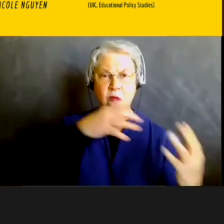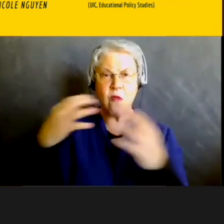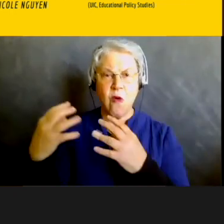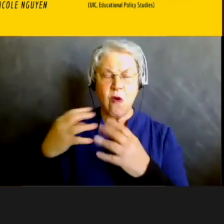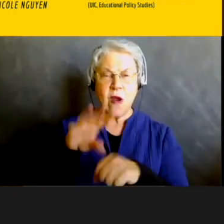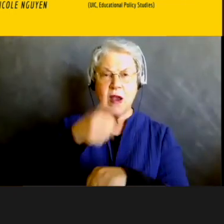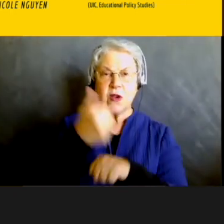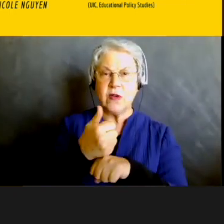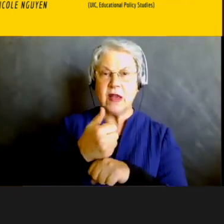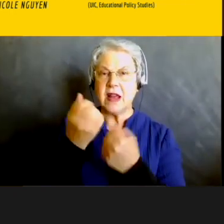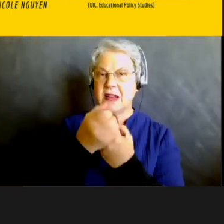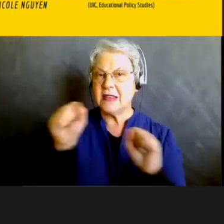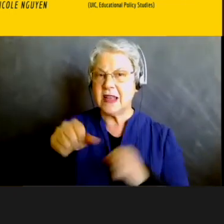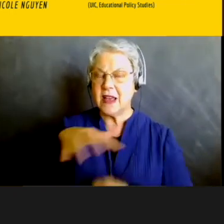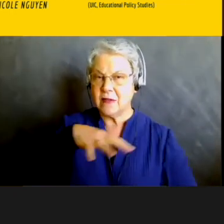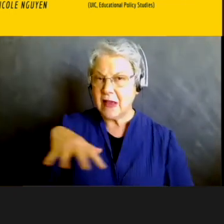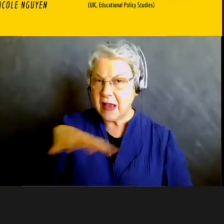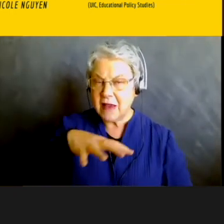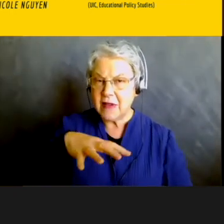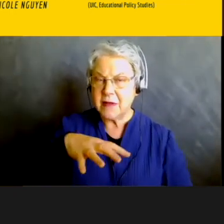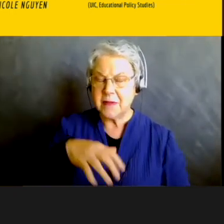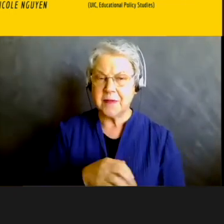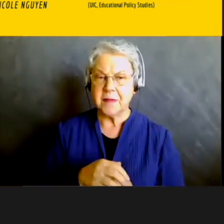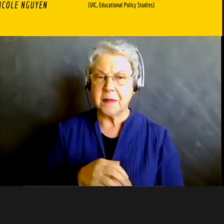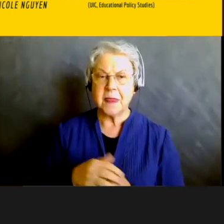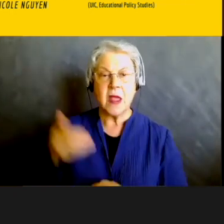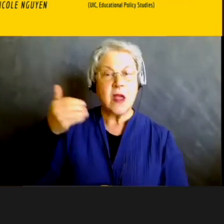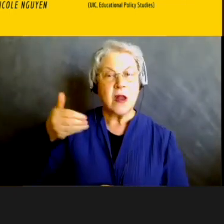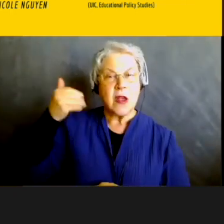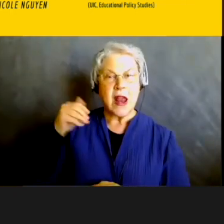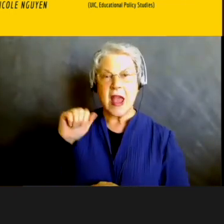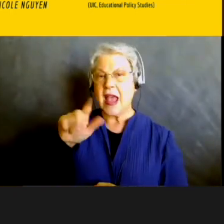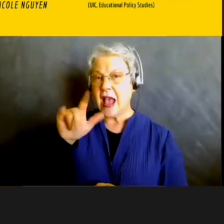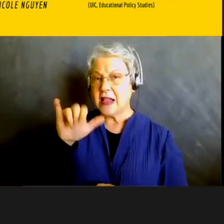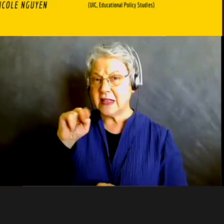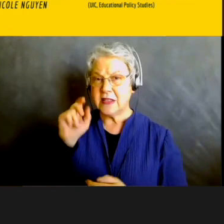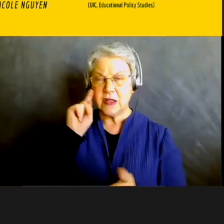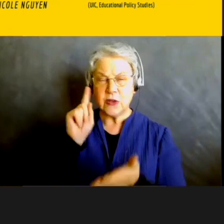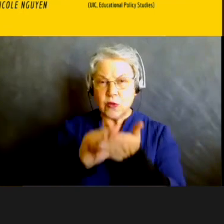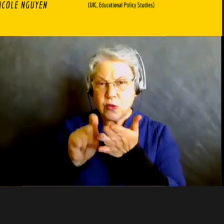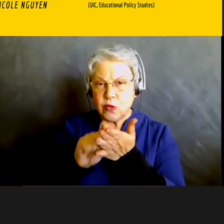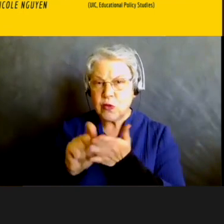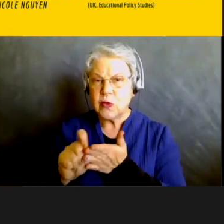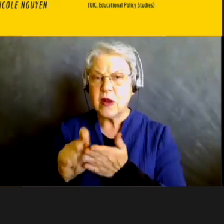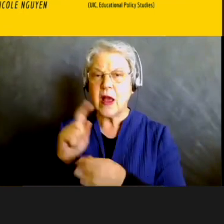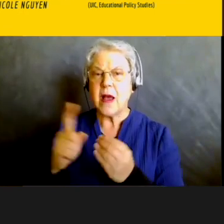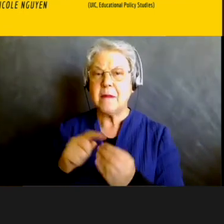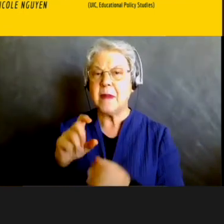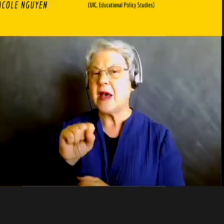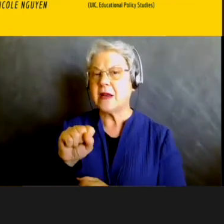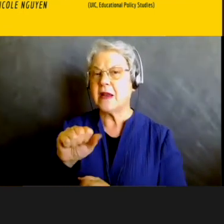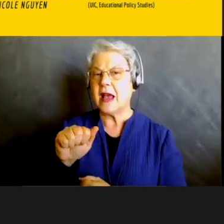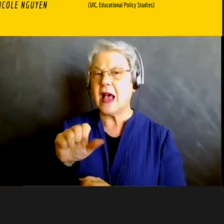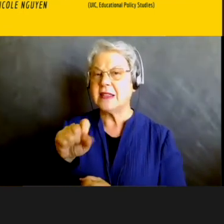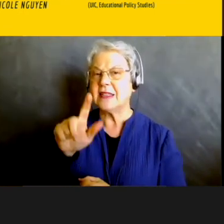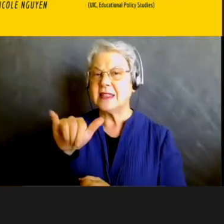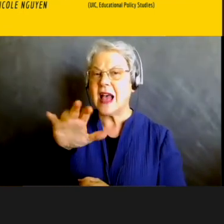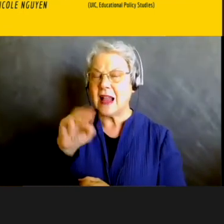Alison's earlier work, which I'm more familiar with, is actually around asylum. She wrote a really important book